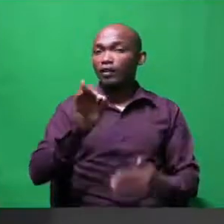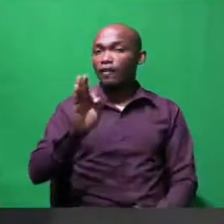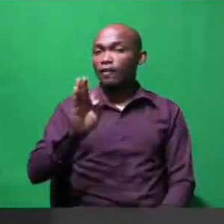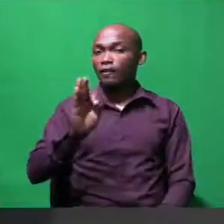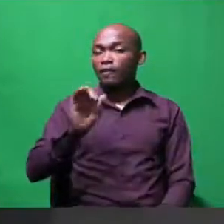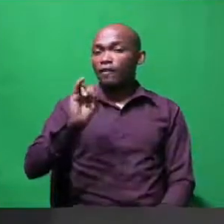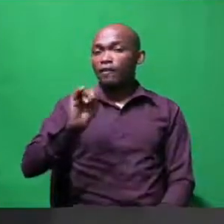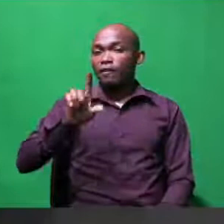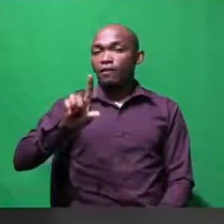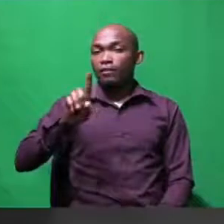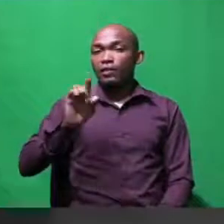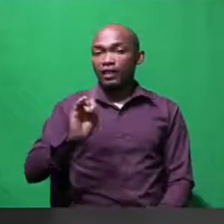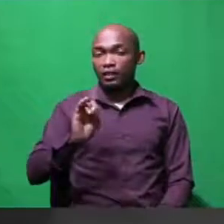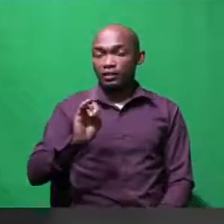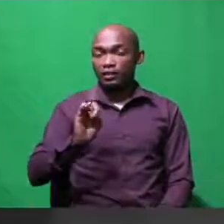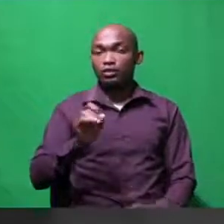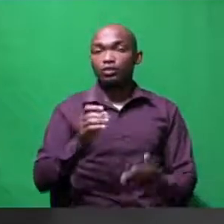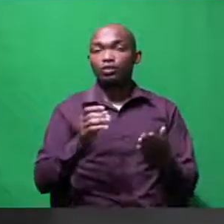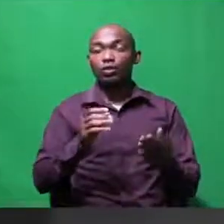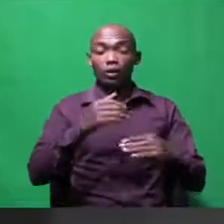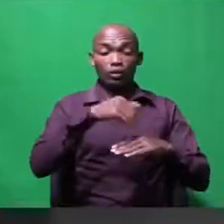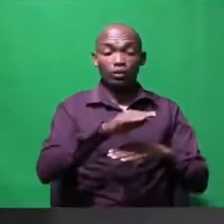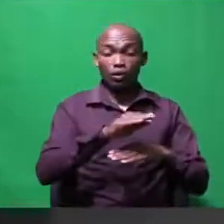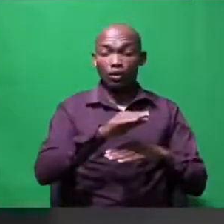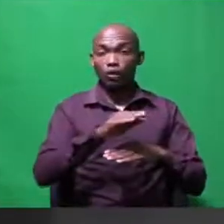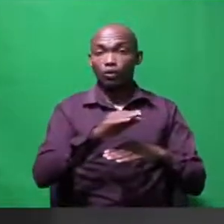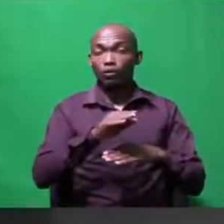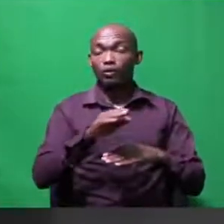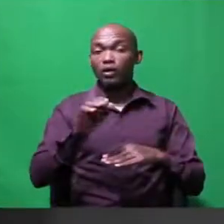field, how you can distinguish one rock to another.